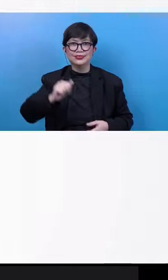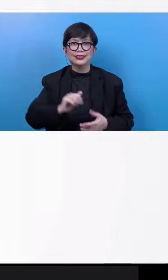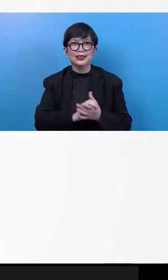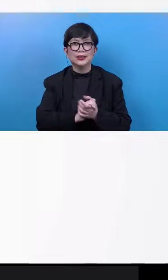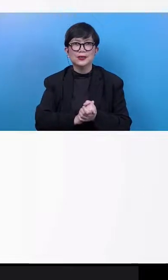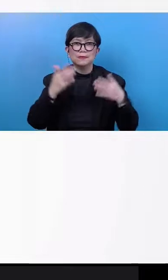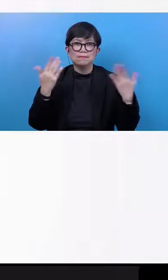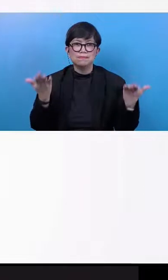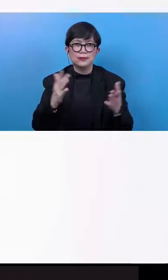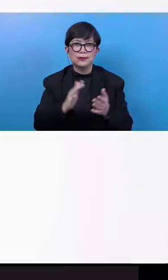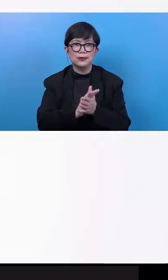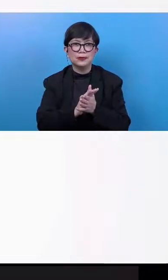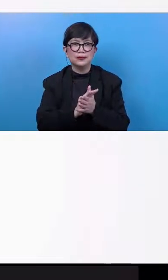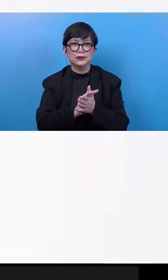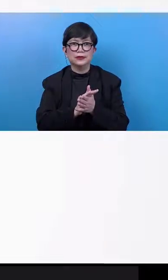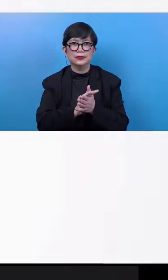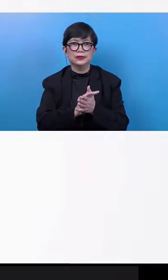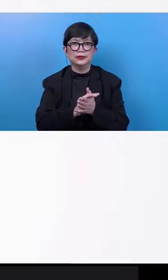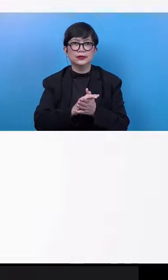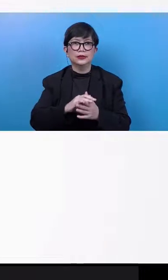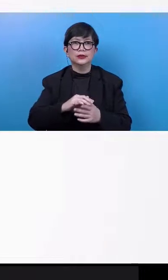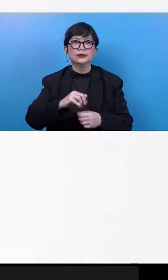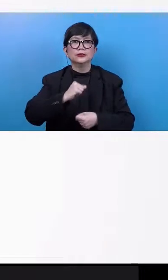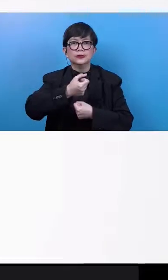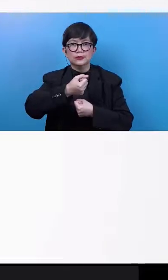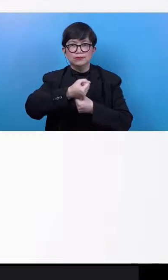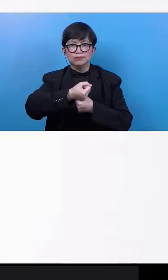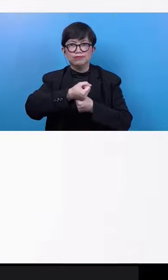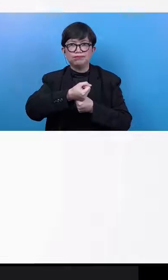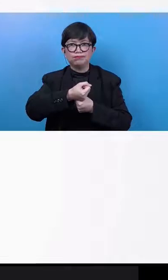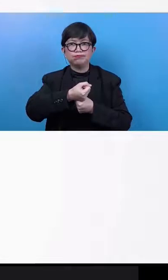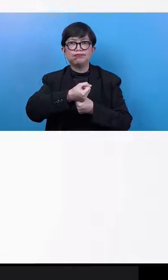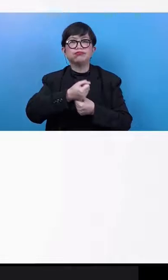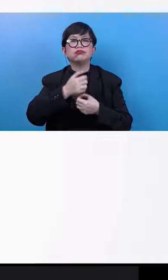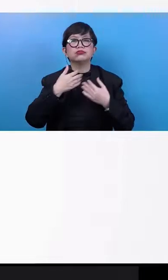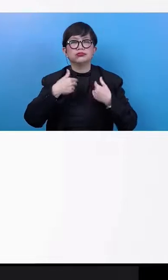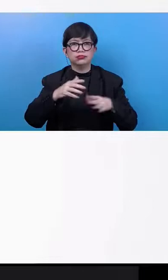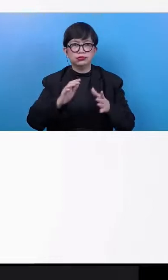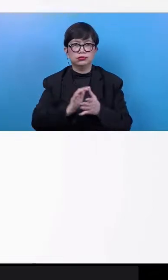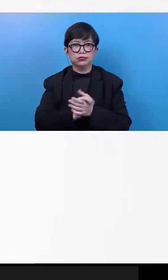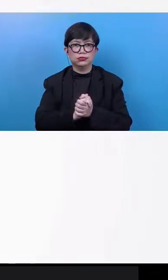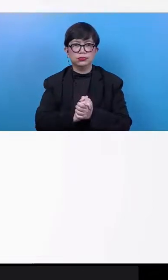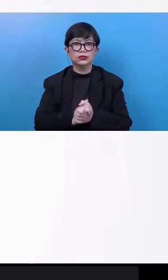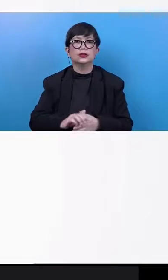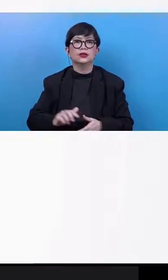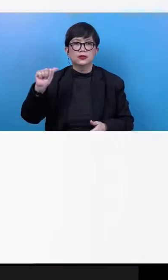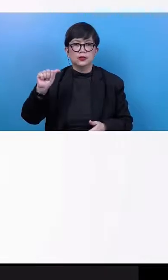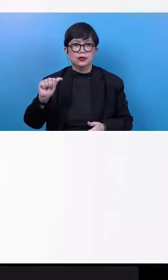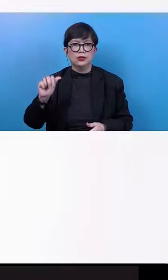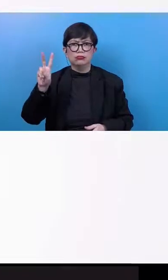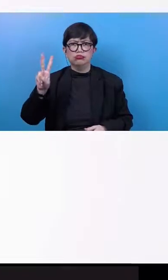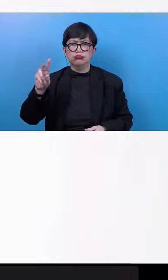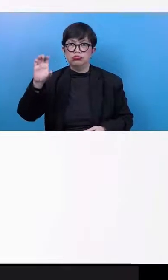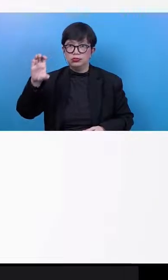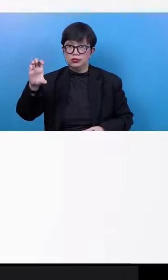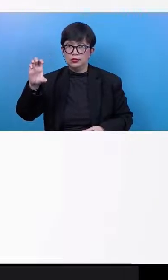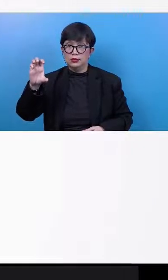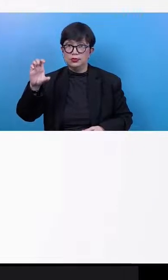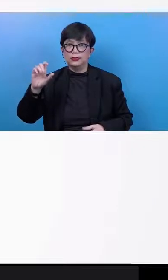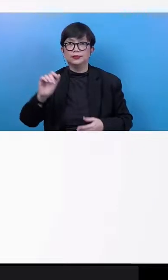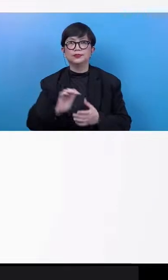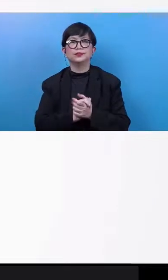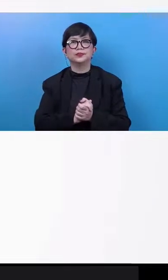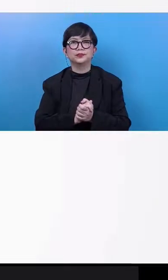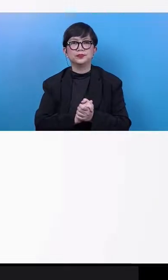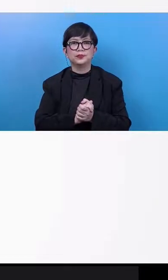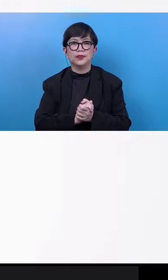Preparedness, from AUC, the African Union Commission, and the Asean.